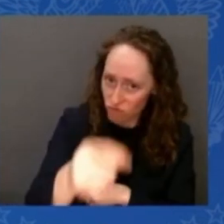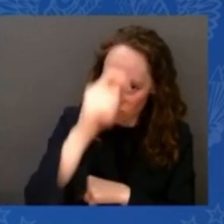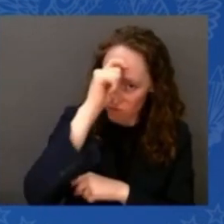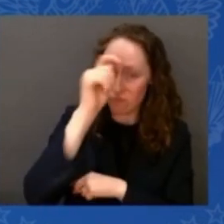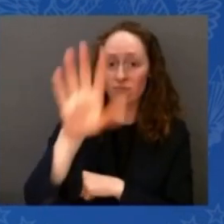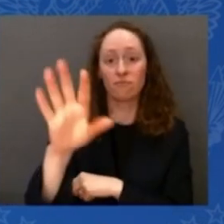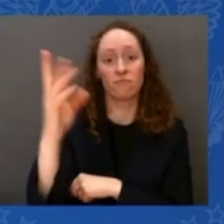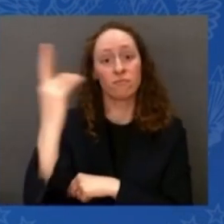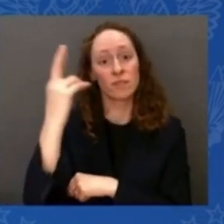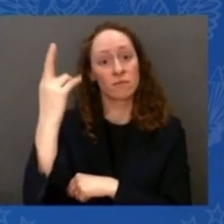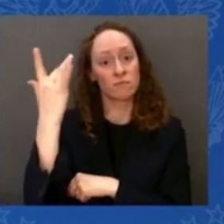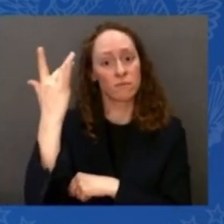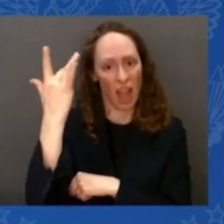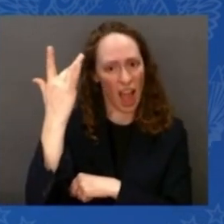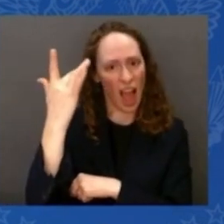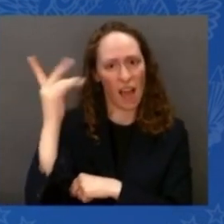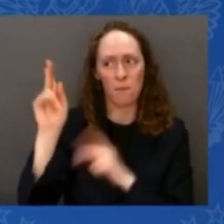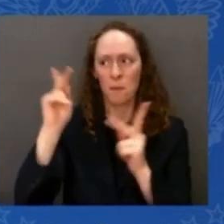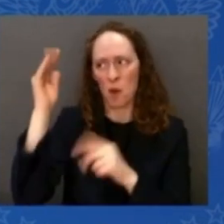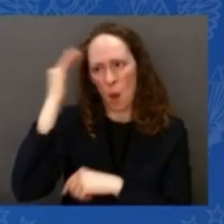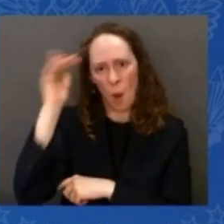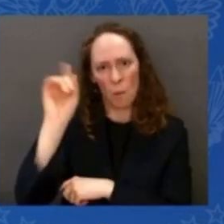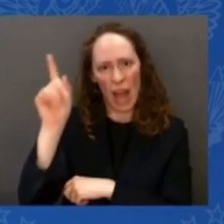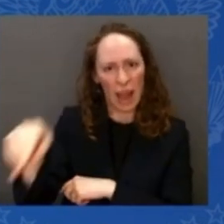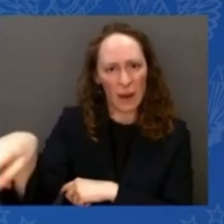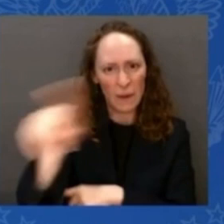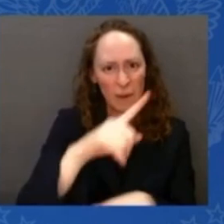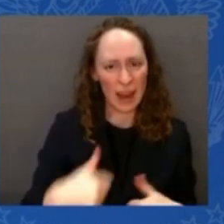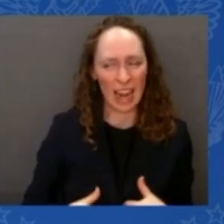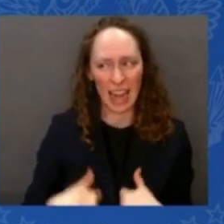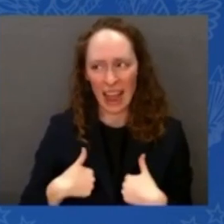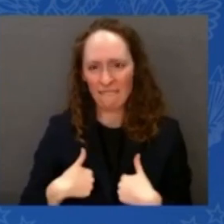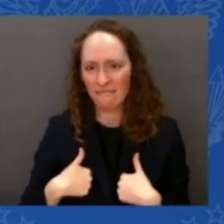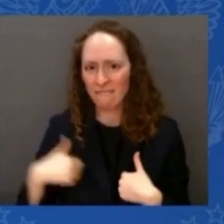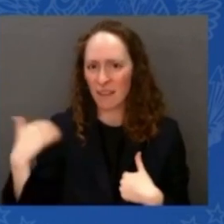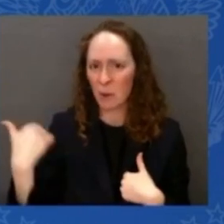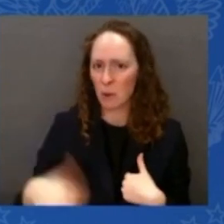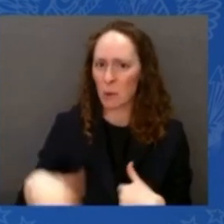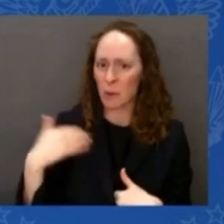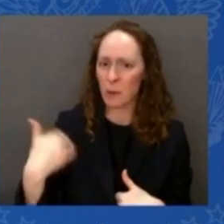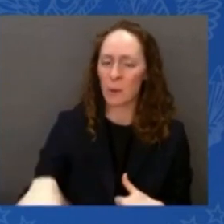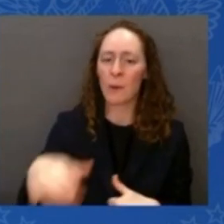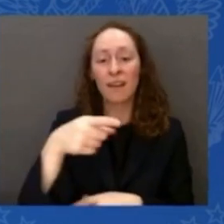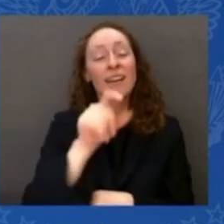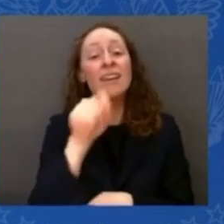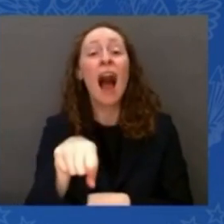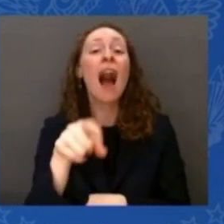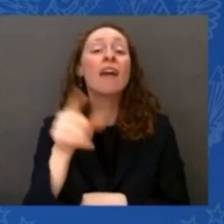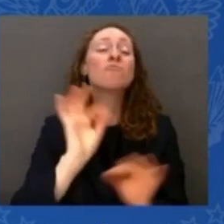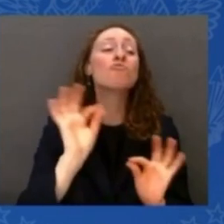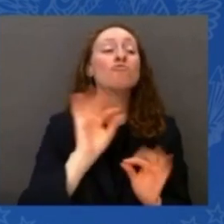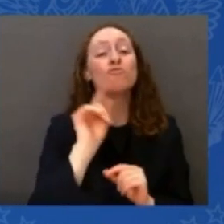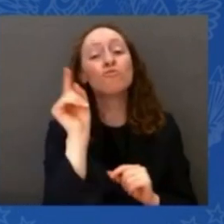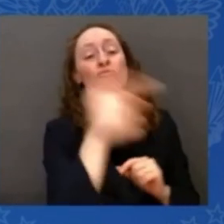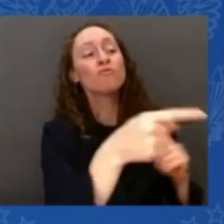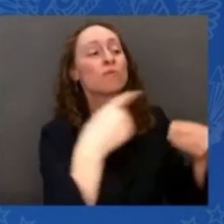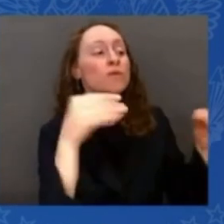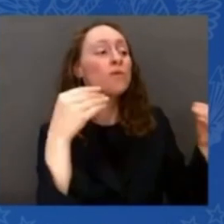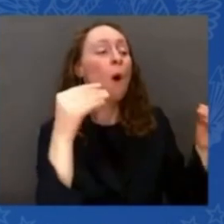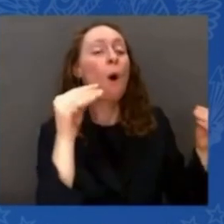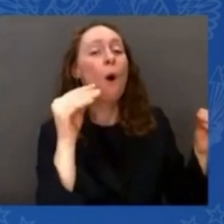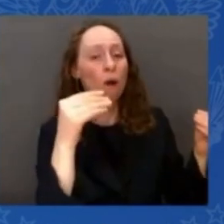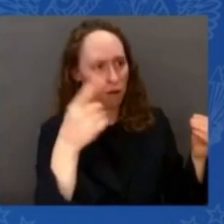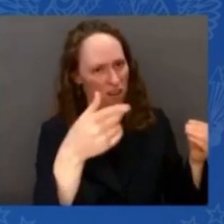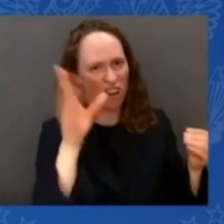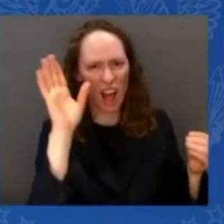No way to go to the Dunkin' Donuts or the local store without, Mr. Mayor, what about this? But anyway, thank you for what you do.